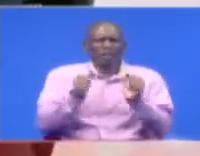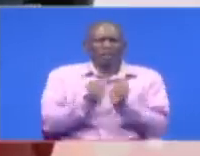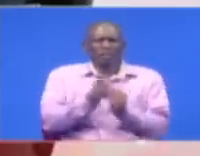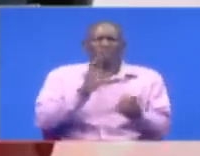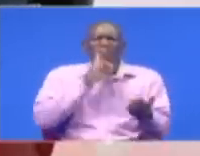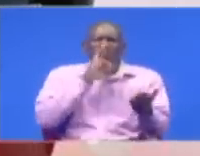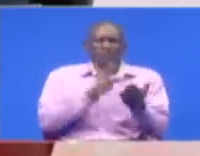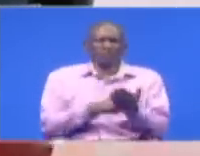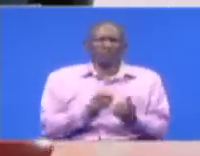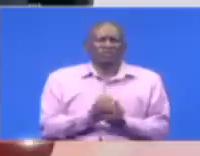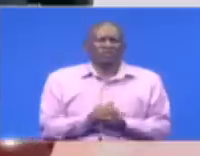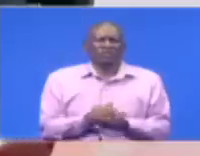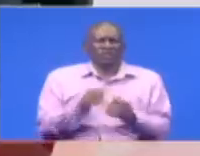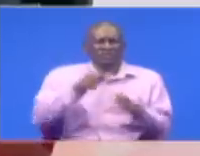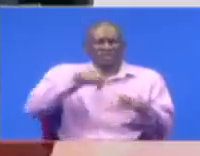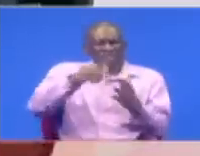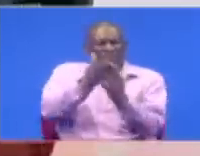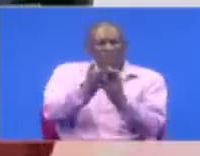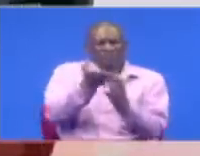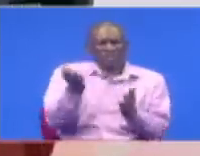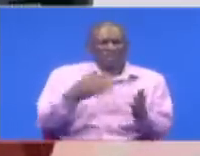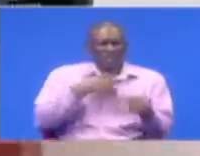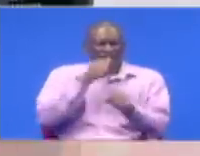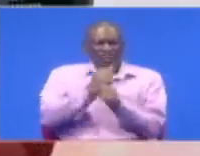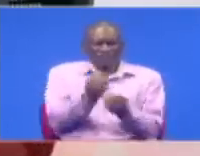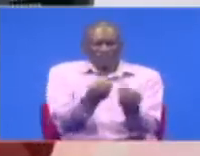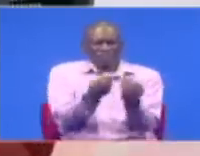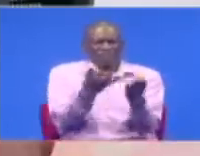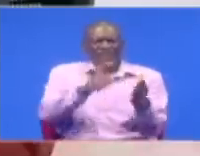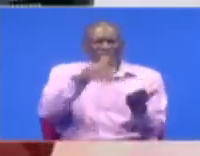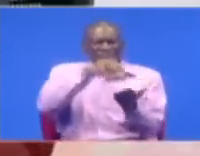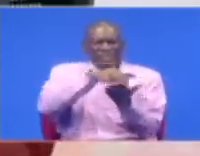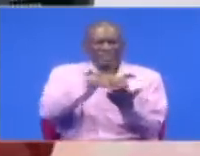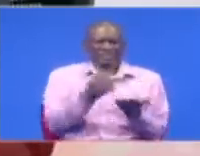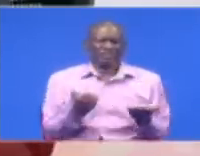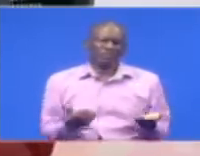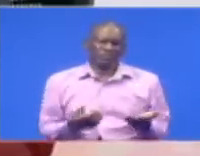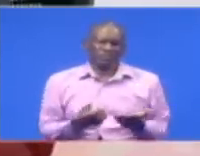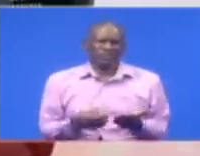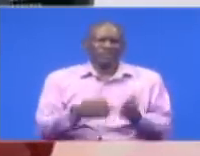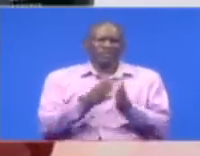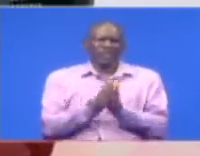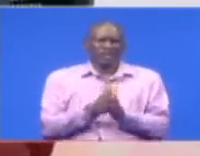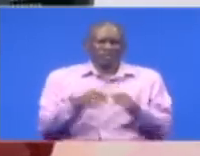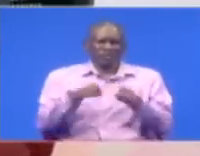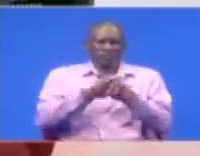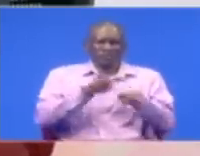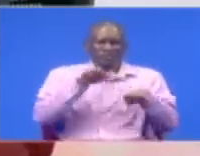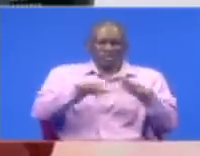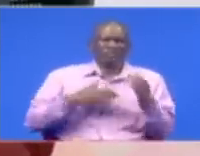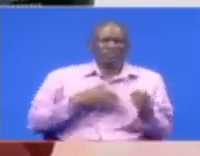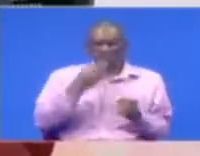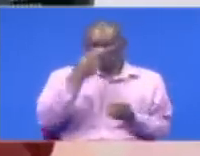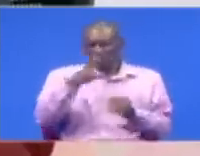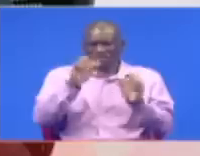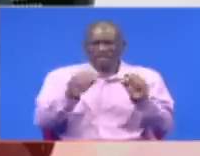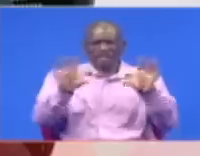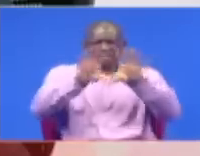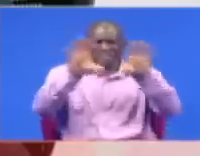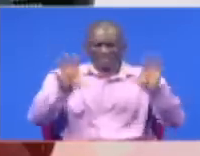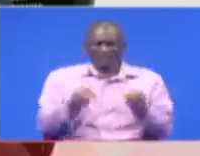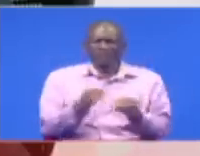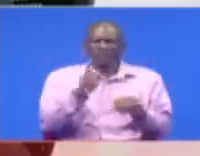outcome. In between, I have conducted many other cases, and in my view, if I could summarize